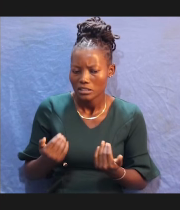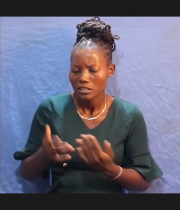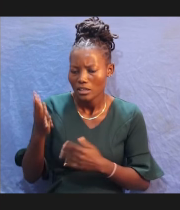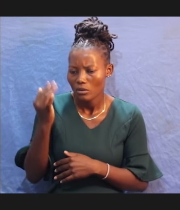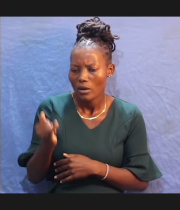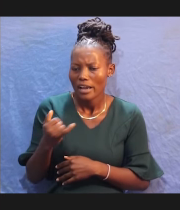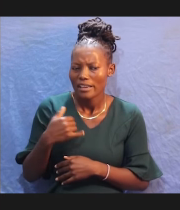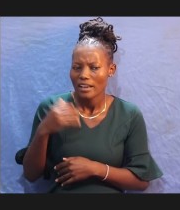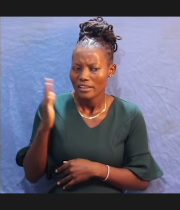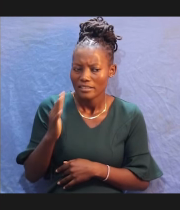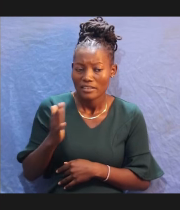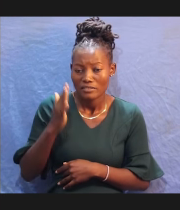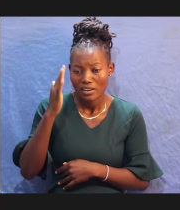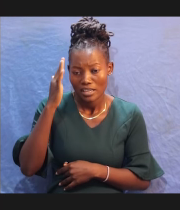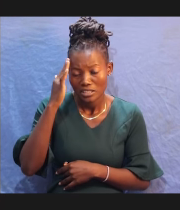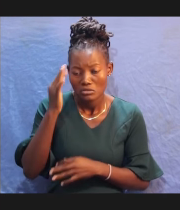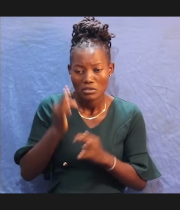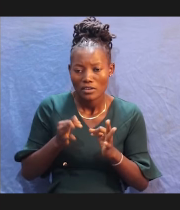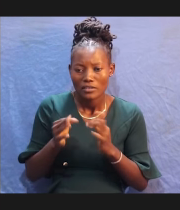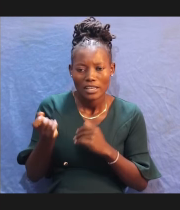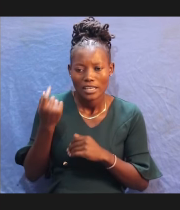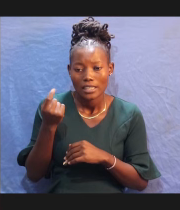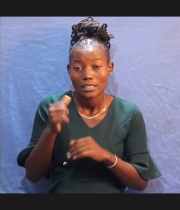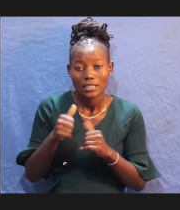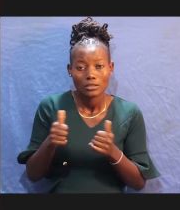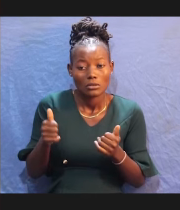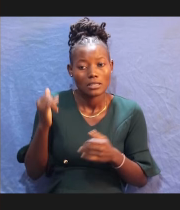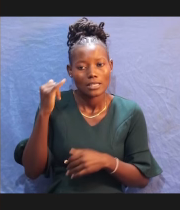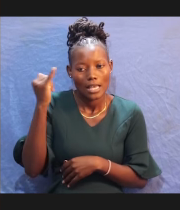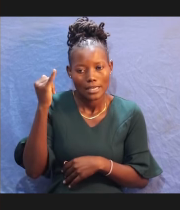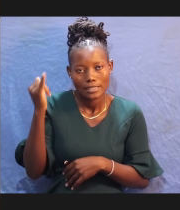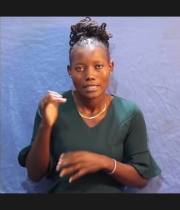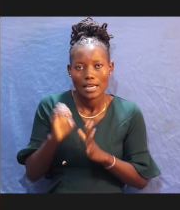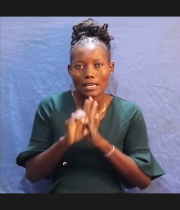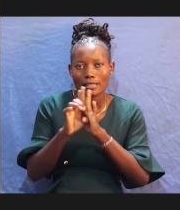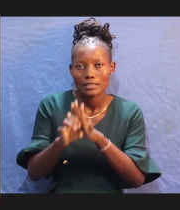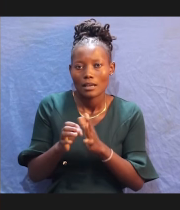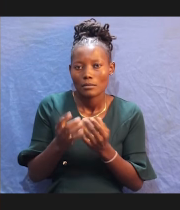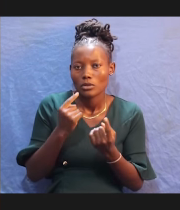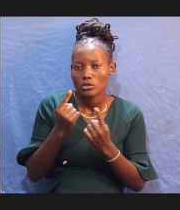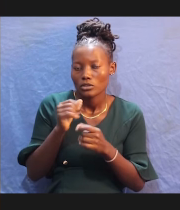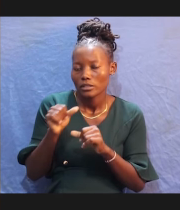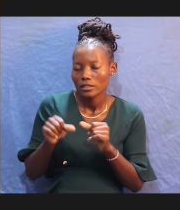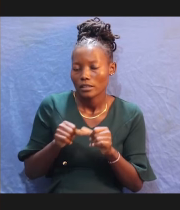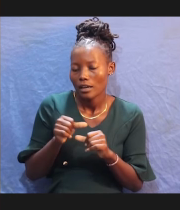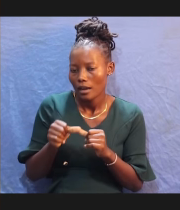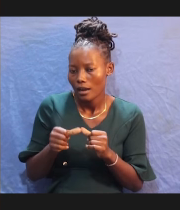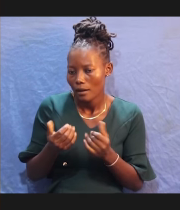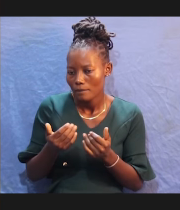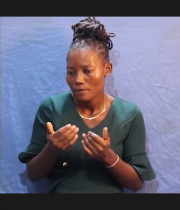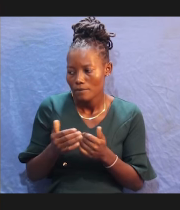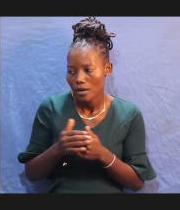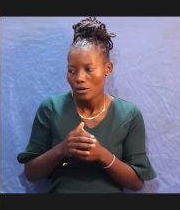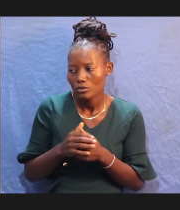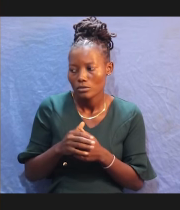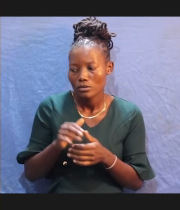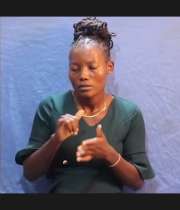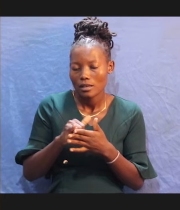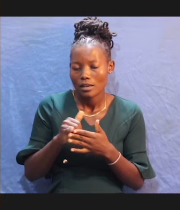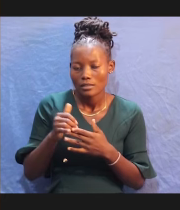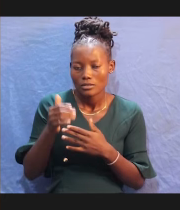they understood the idea. For example, I wanted to work with them on decision making, and I didn't know that I achieved that, because you will